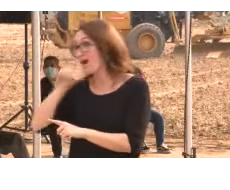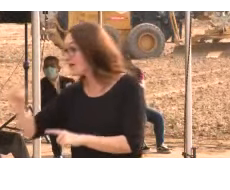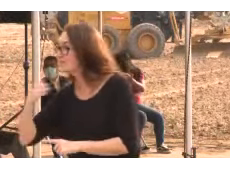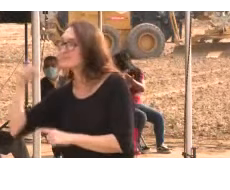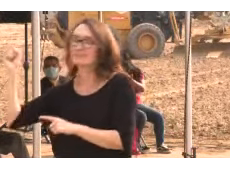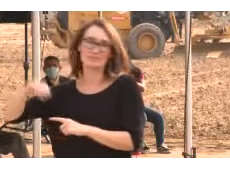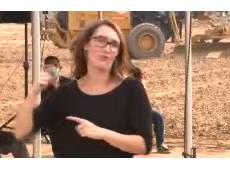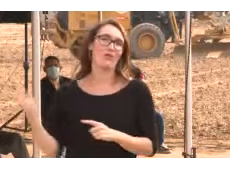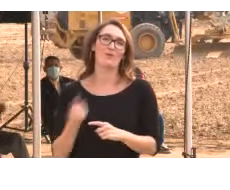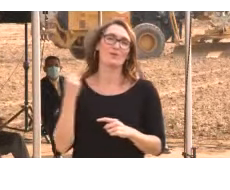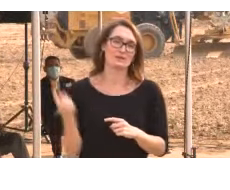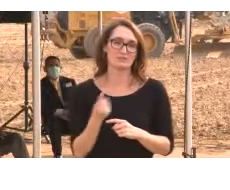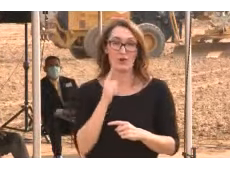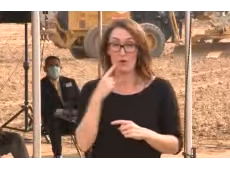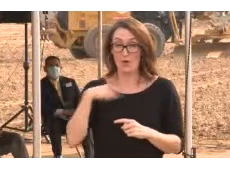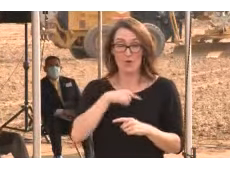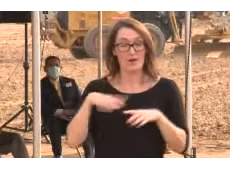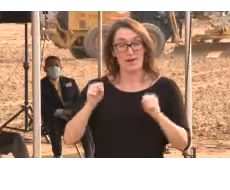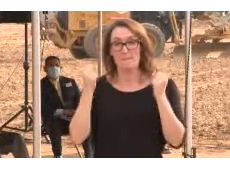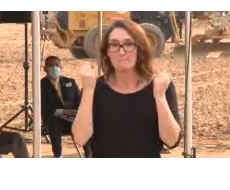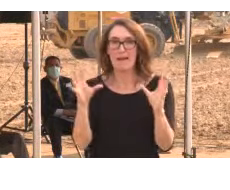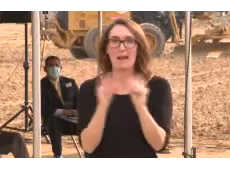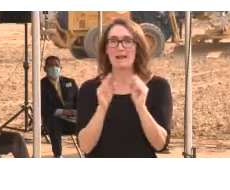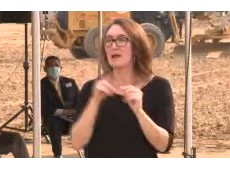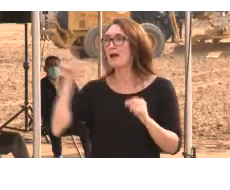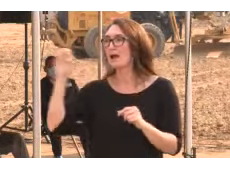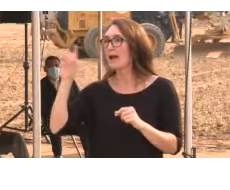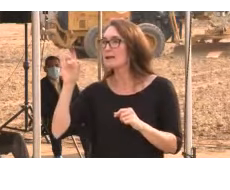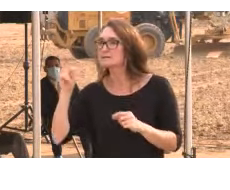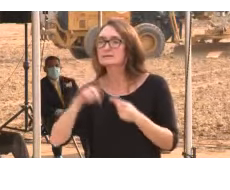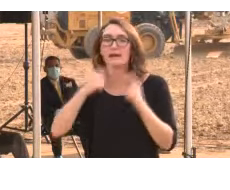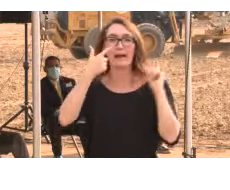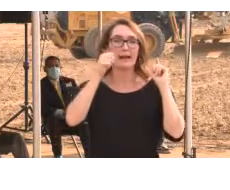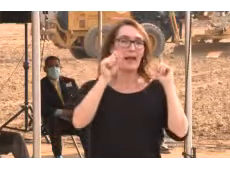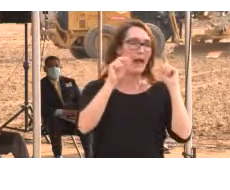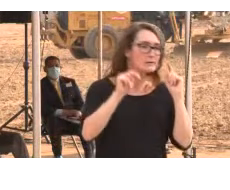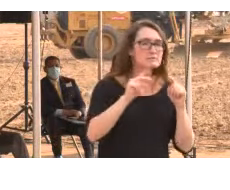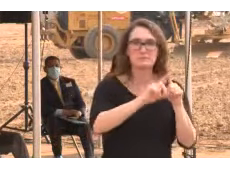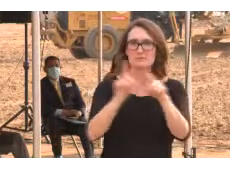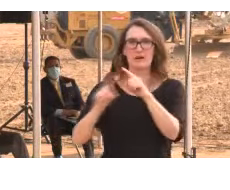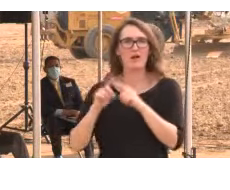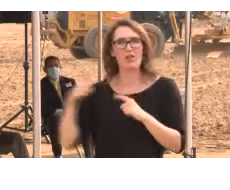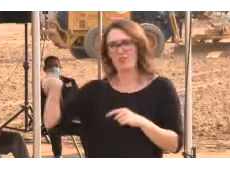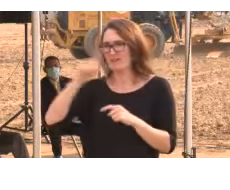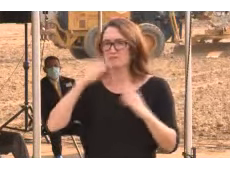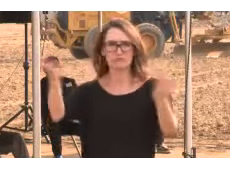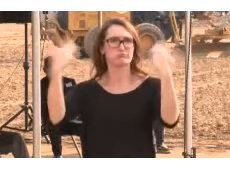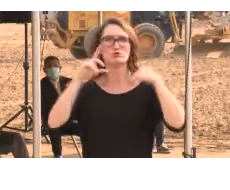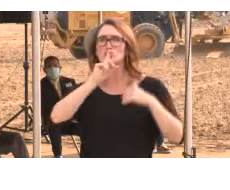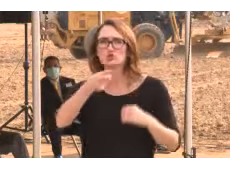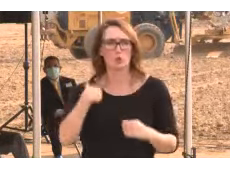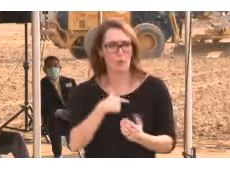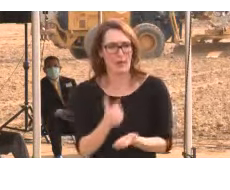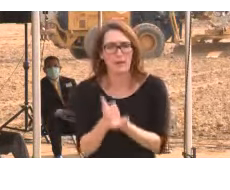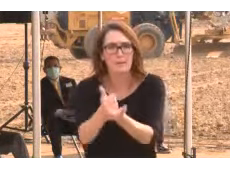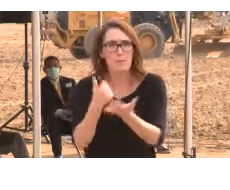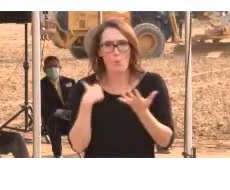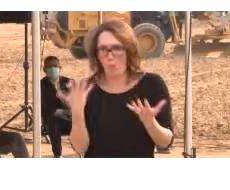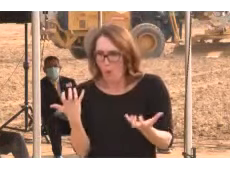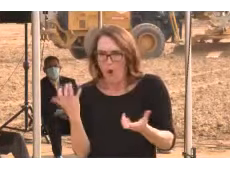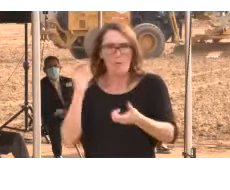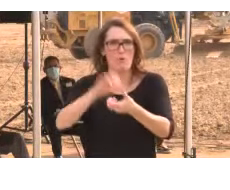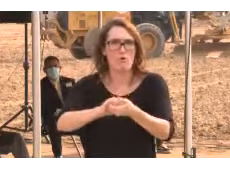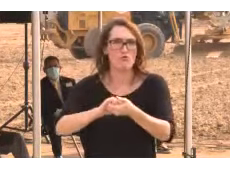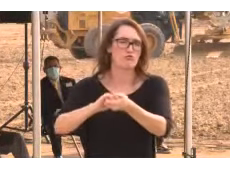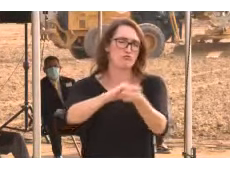We held so many meetings at Edison and at Gaston, and they opened up their facilities and said, come on in, we'll help. We want to partner with